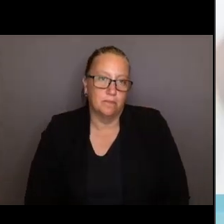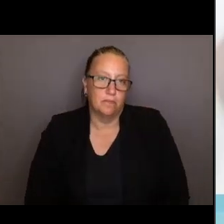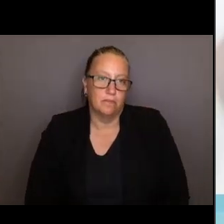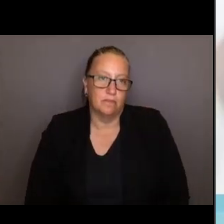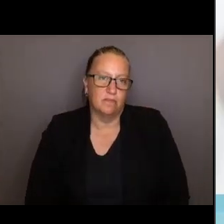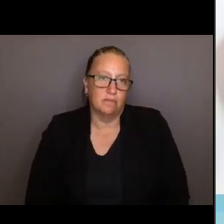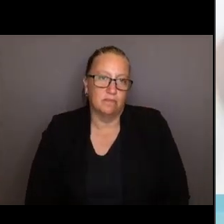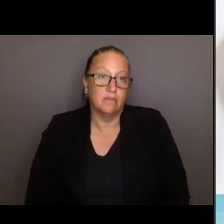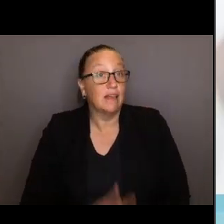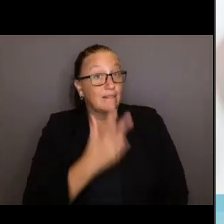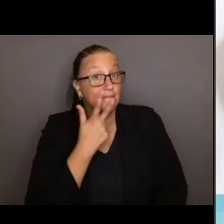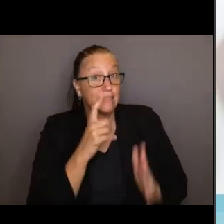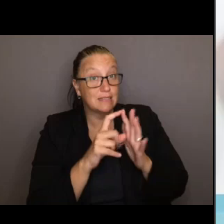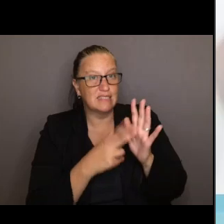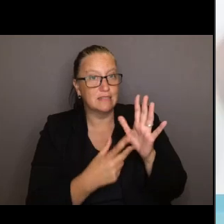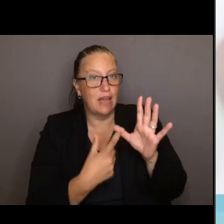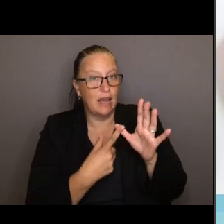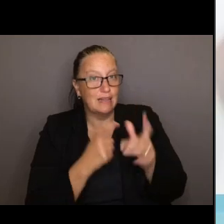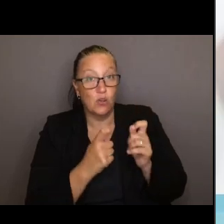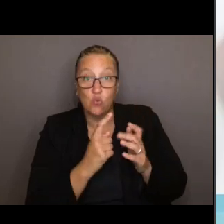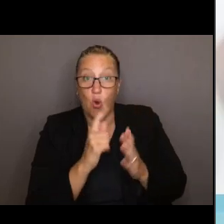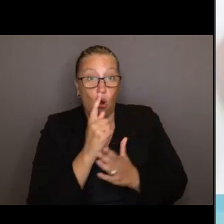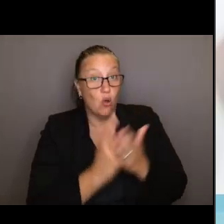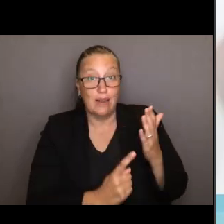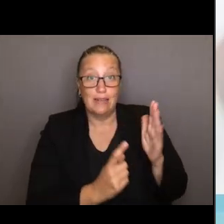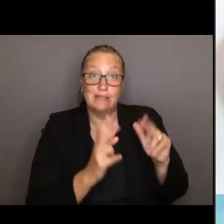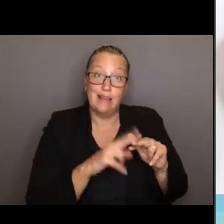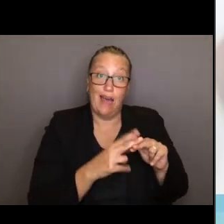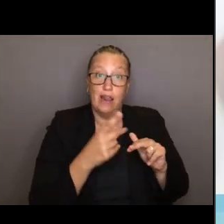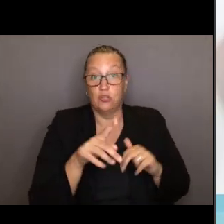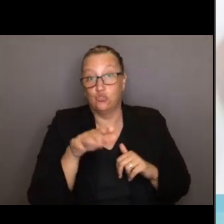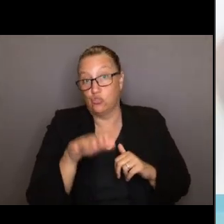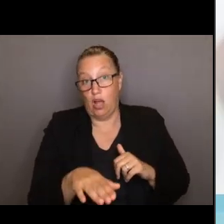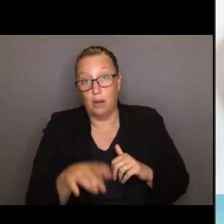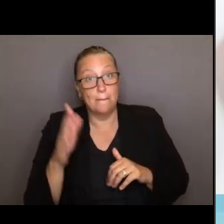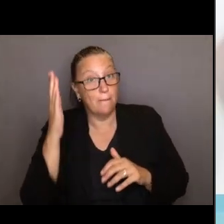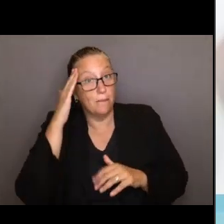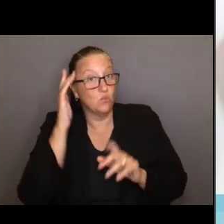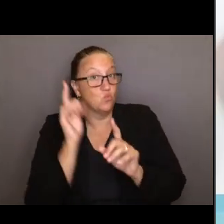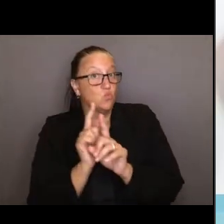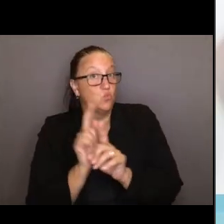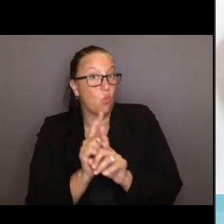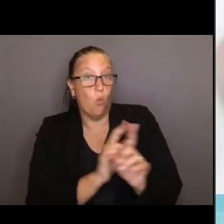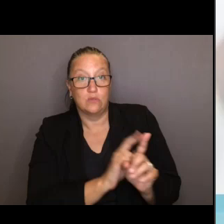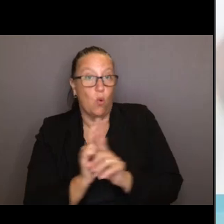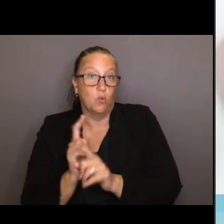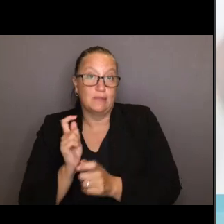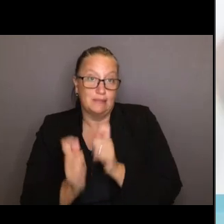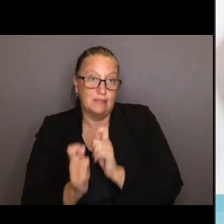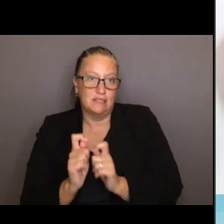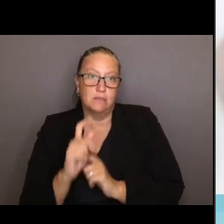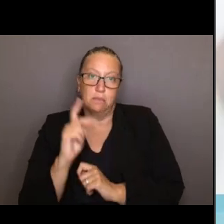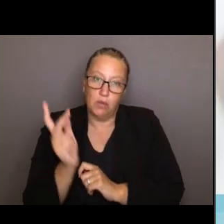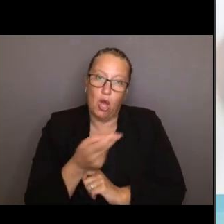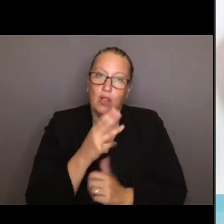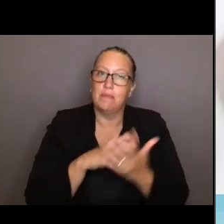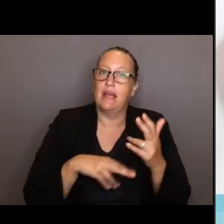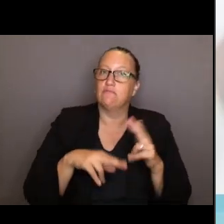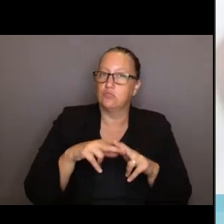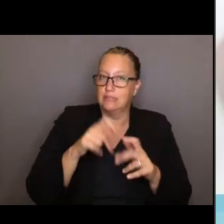testing, it's not just the dad and the child that gets tested. It's mum as well. So they do both parents to get